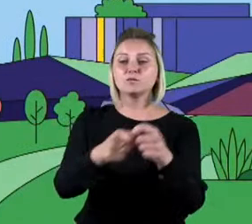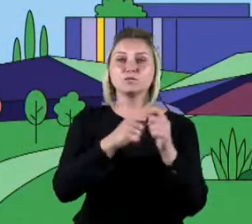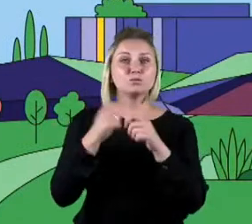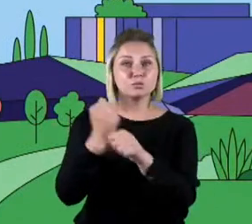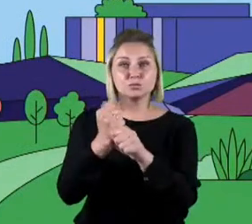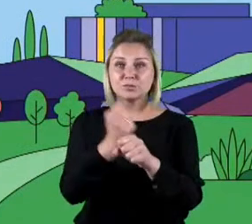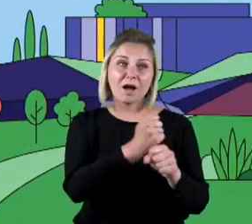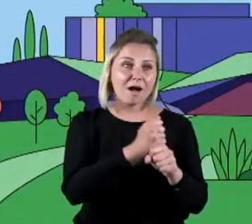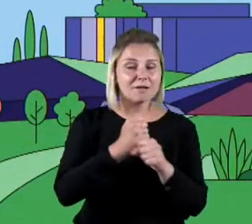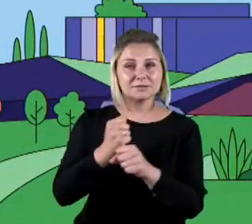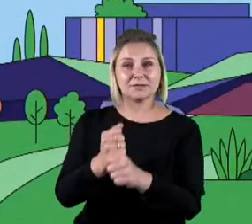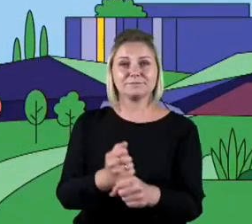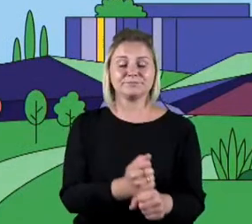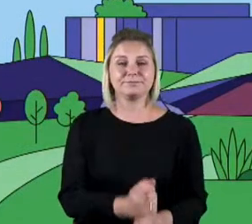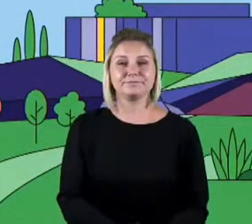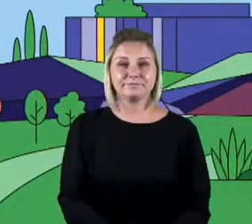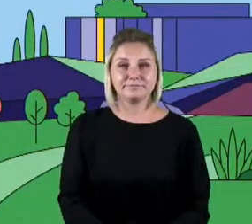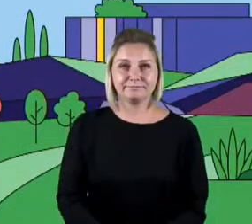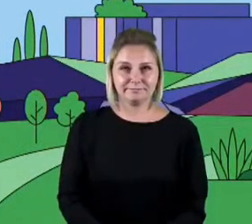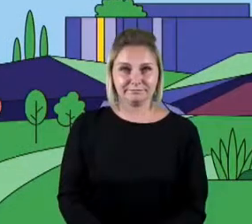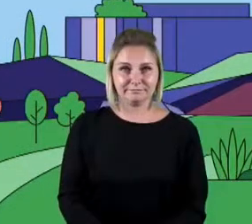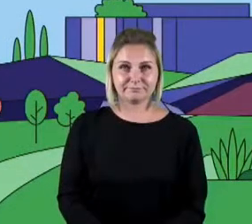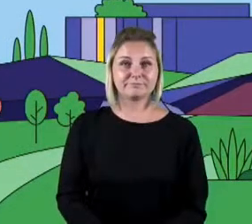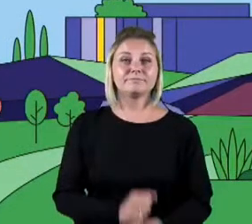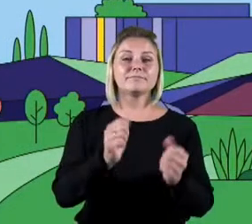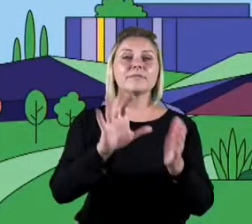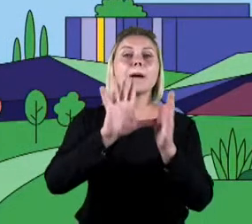solutions. We cooperate